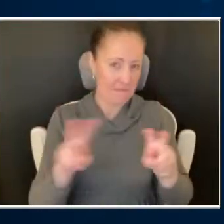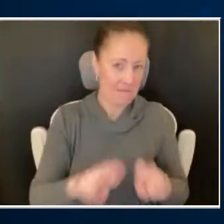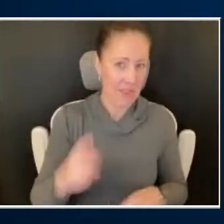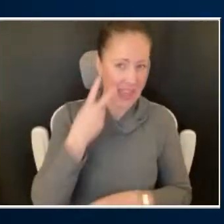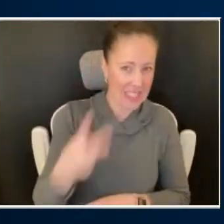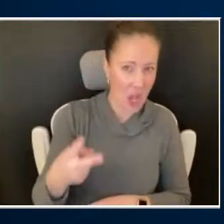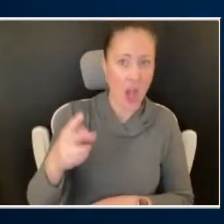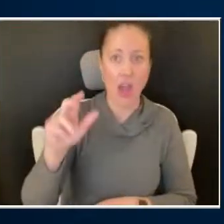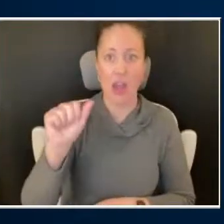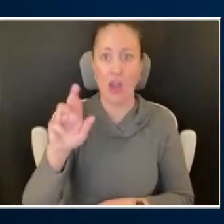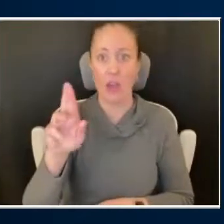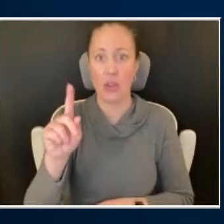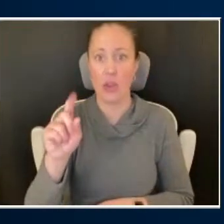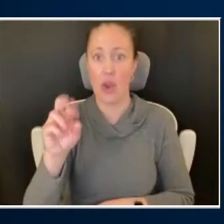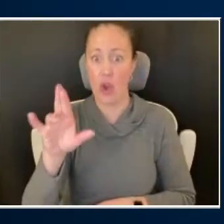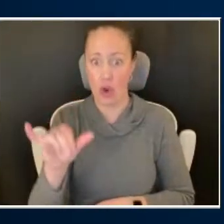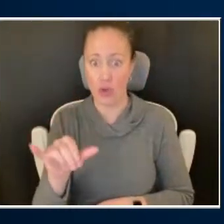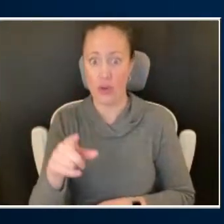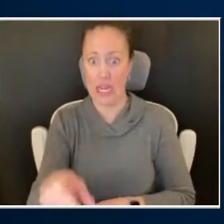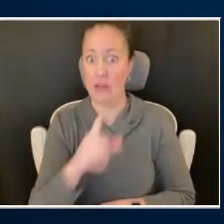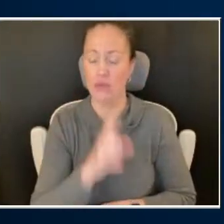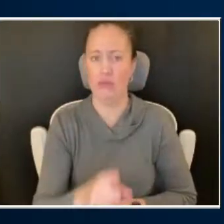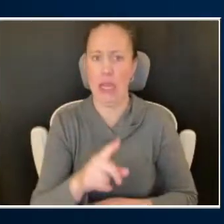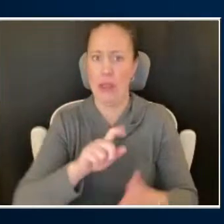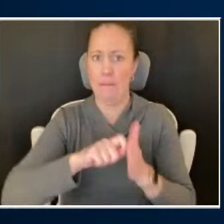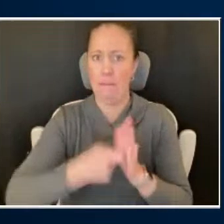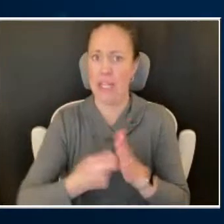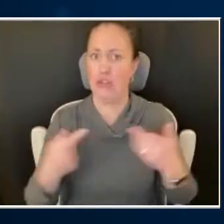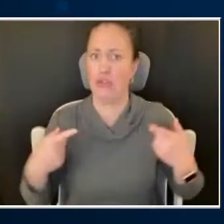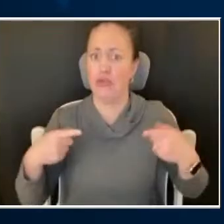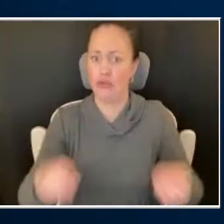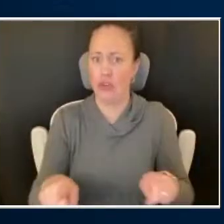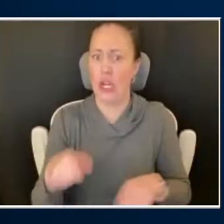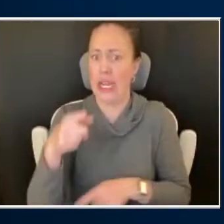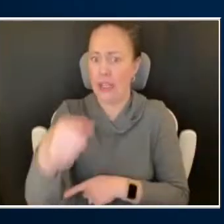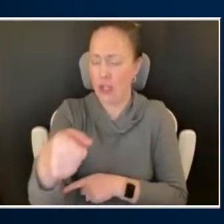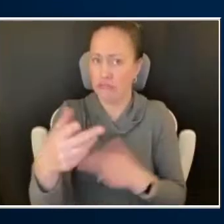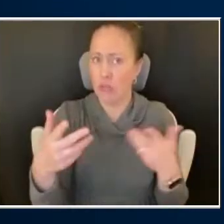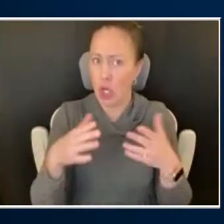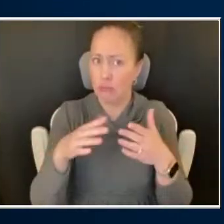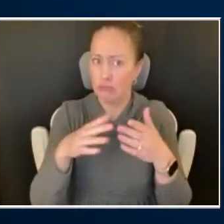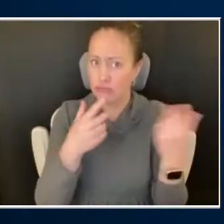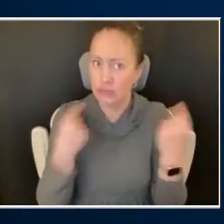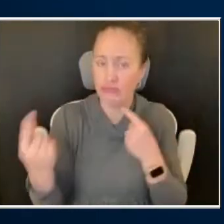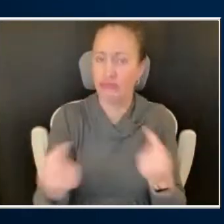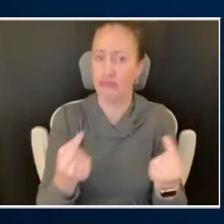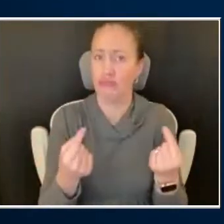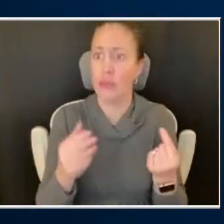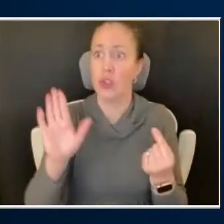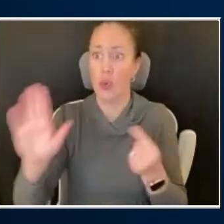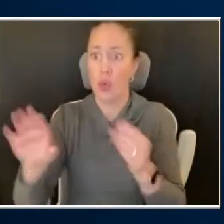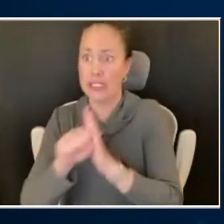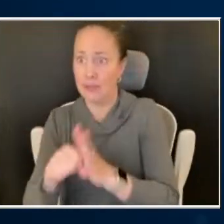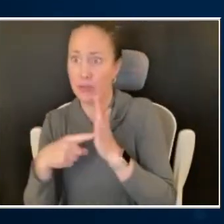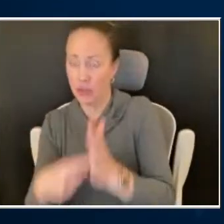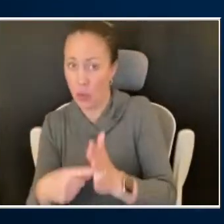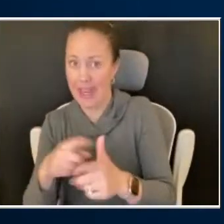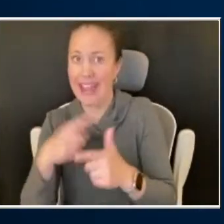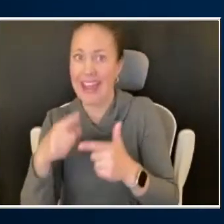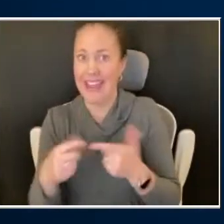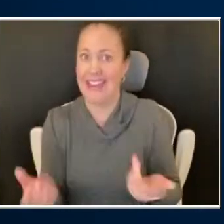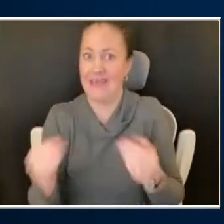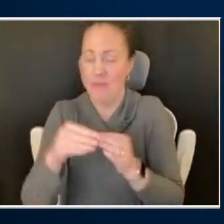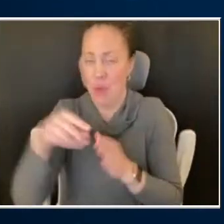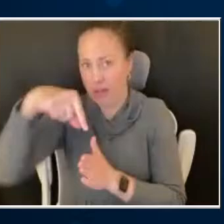getting pinched off when she was being active. So it's exactly what her symptoms were showing, but the initial test didn't show that until we kind of dove deeper into